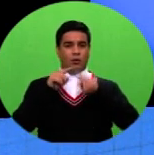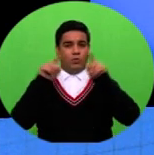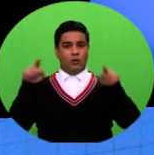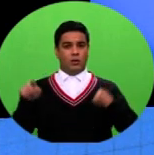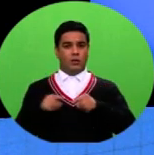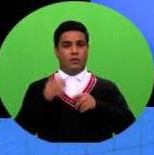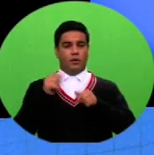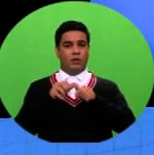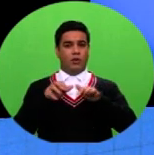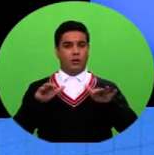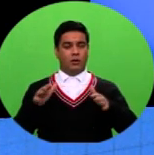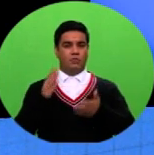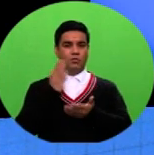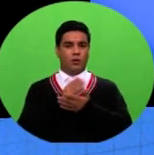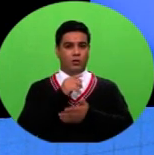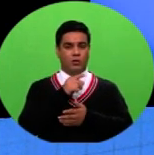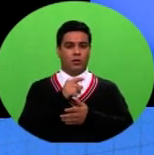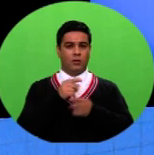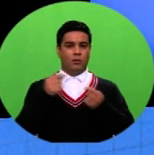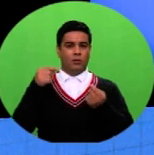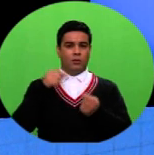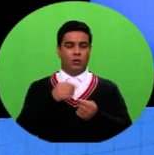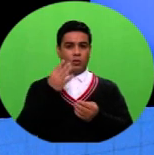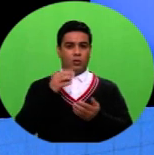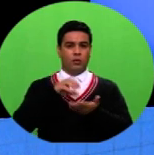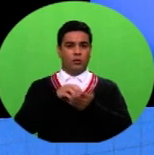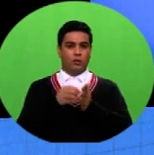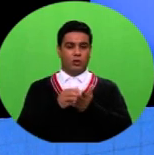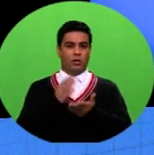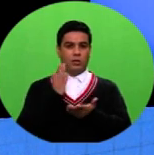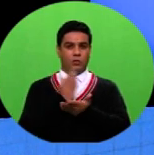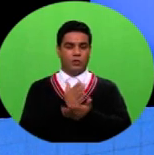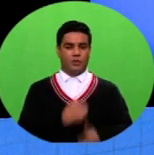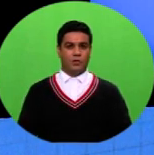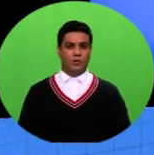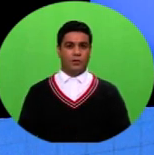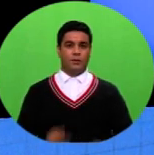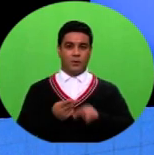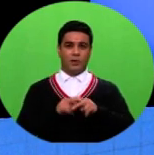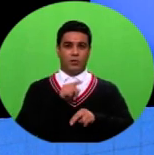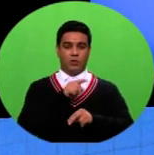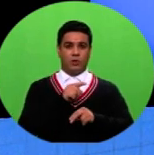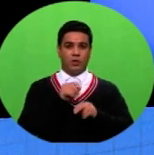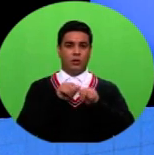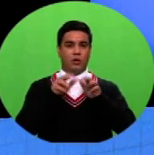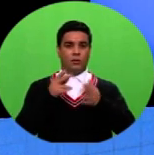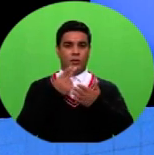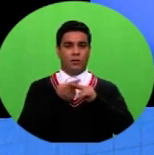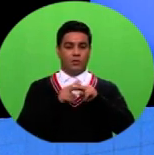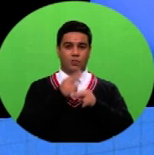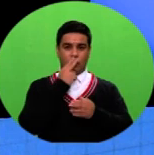yon-yoqlari asos yoqlariga mos to'g'ri 4 burchaklardan iborat bo'ladi. Mana uning yoyilmasi.